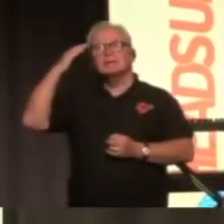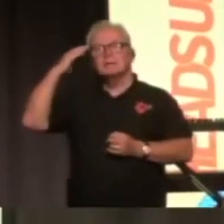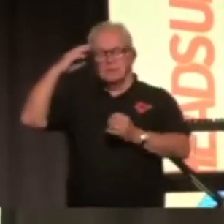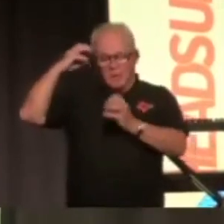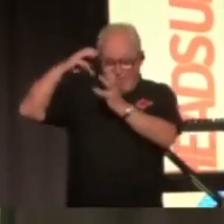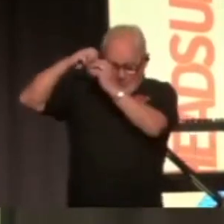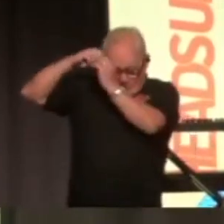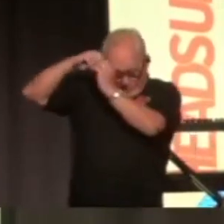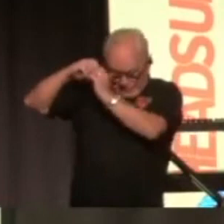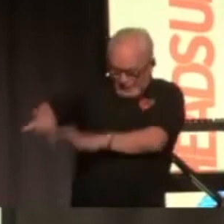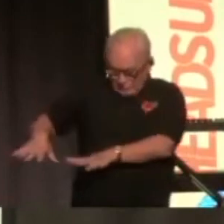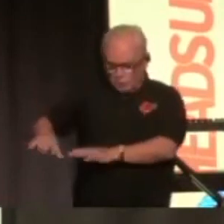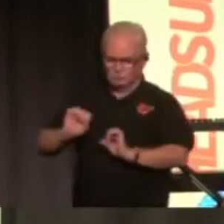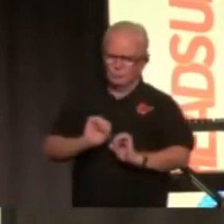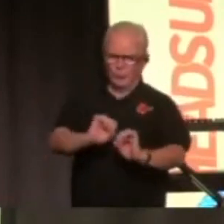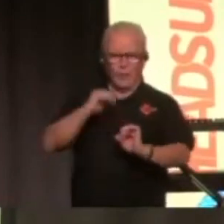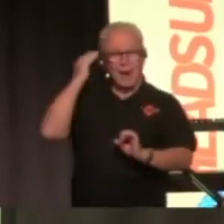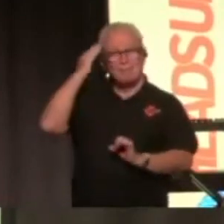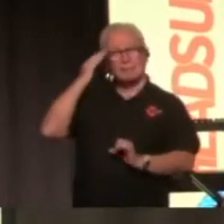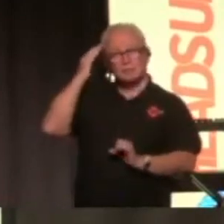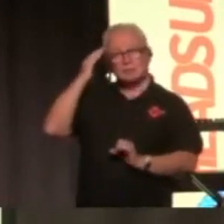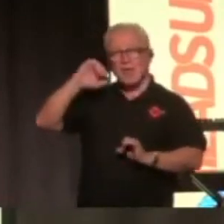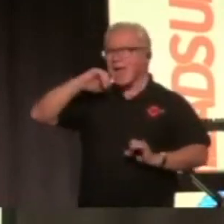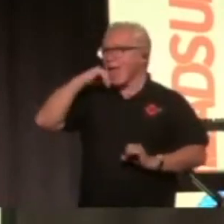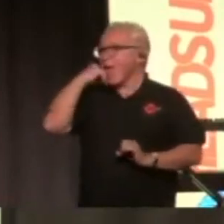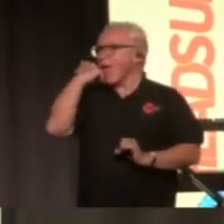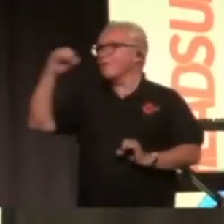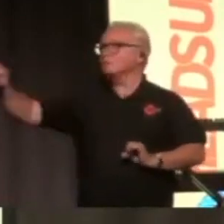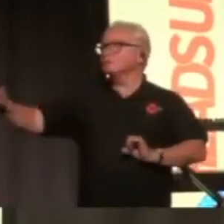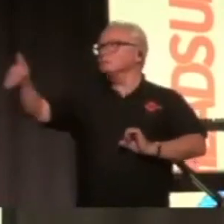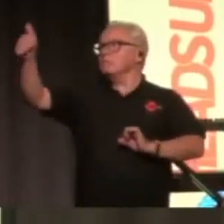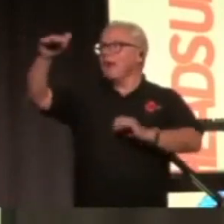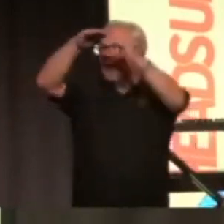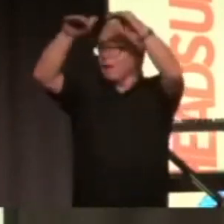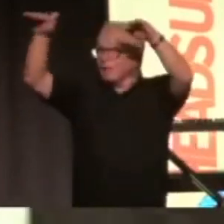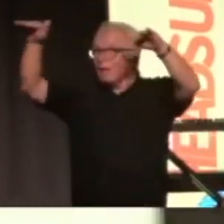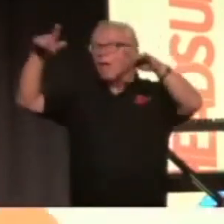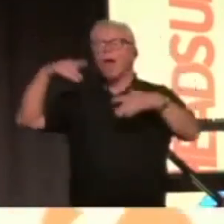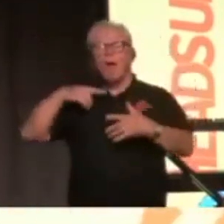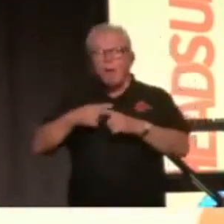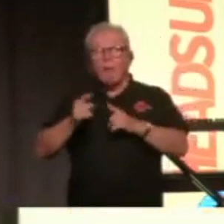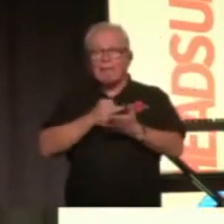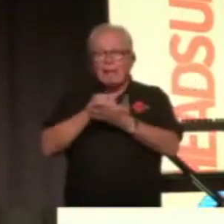Casting down imaginations. And every high thing that exalts itself against what? Against what?